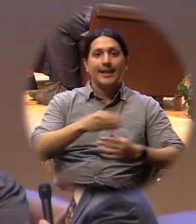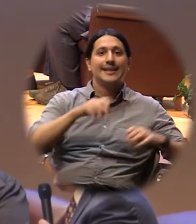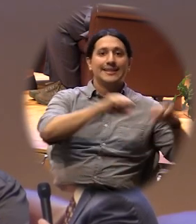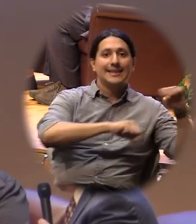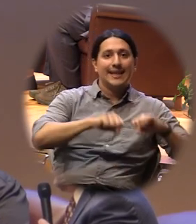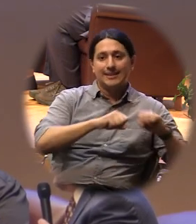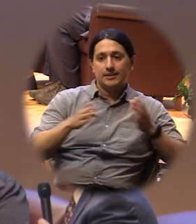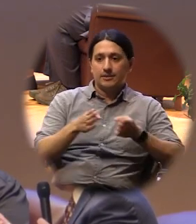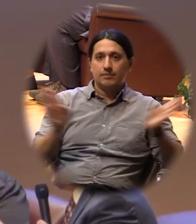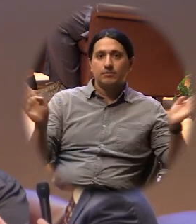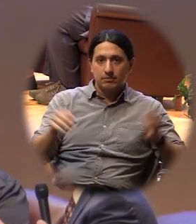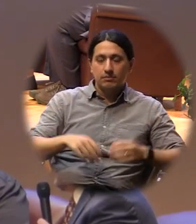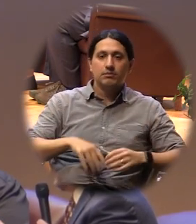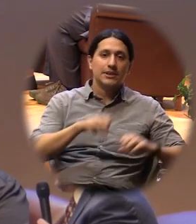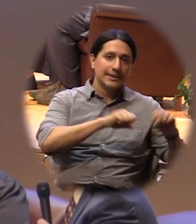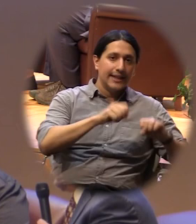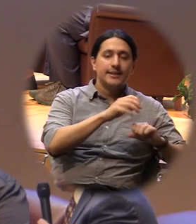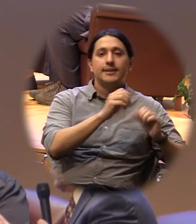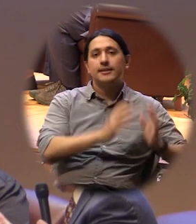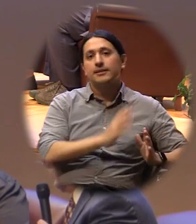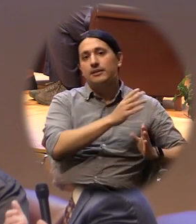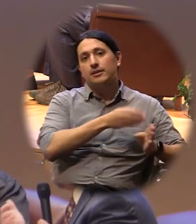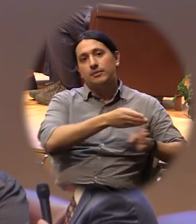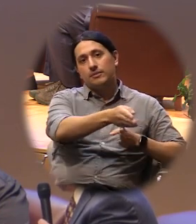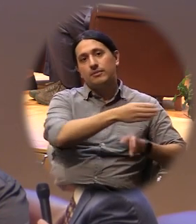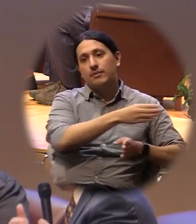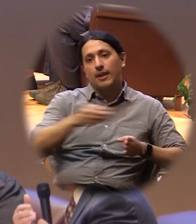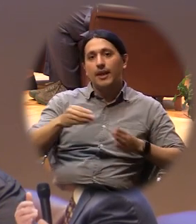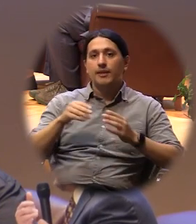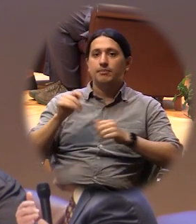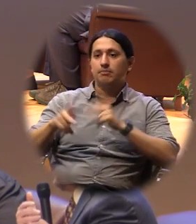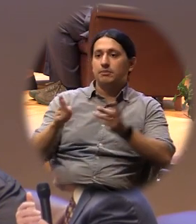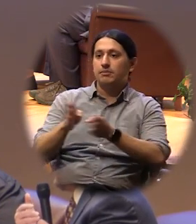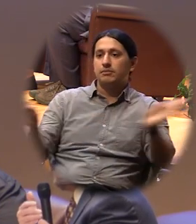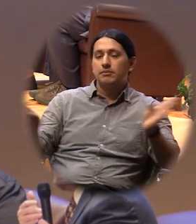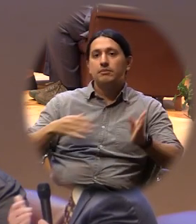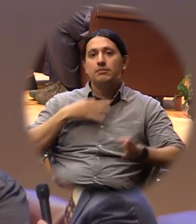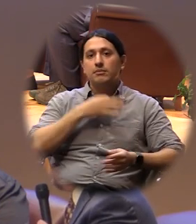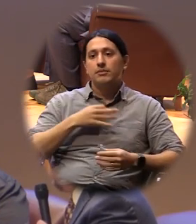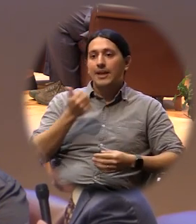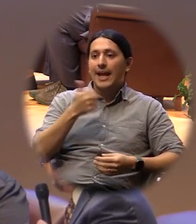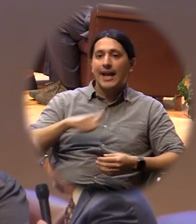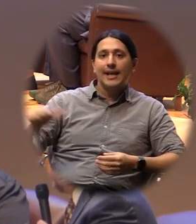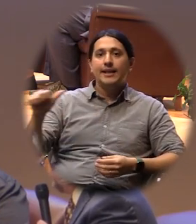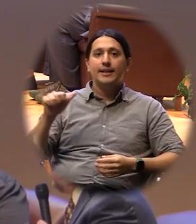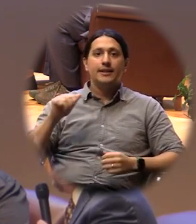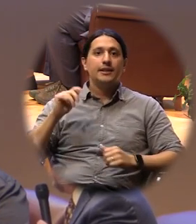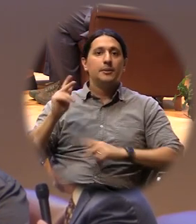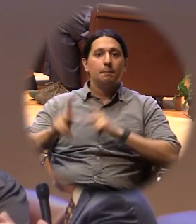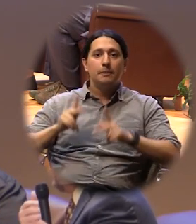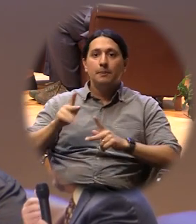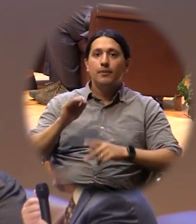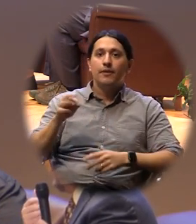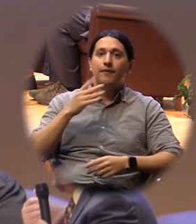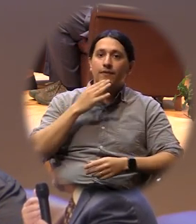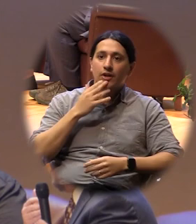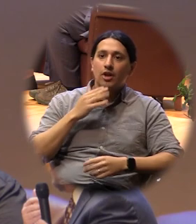color that any of you would really like to highlight or shout out that's been influential in your thinking